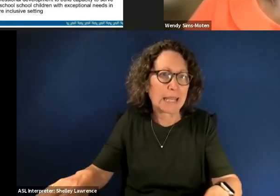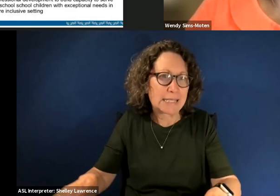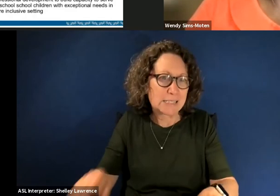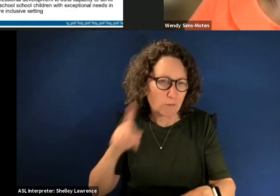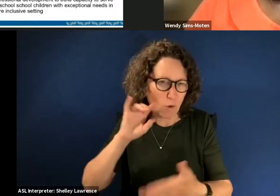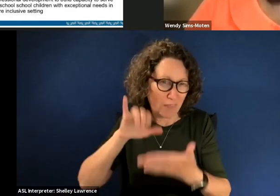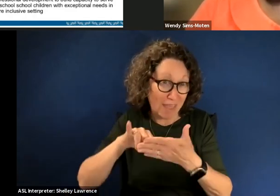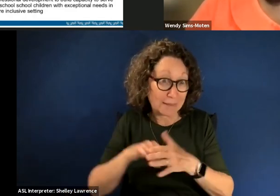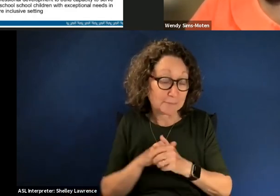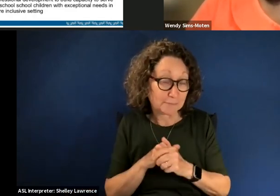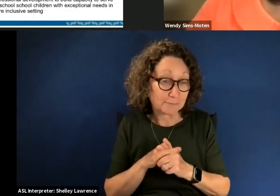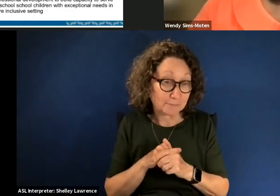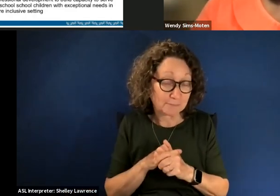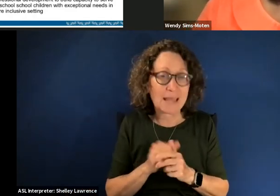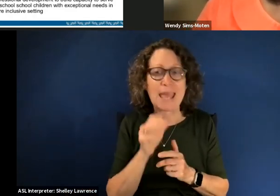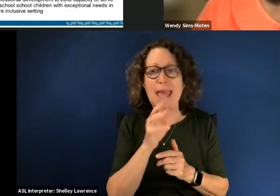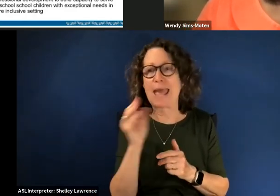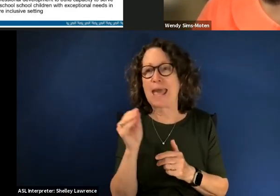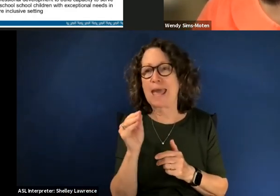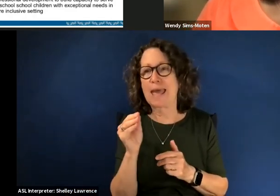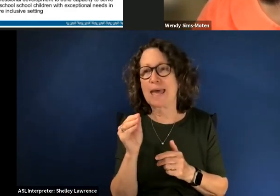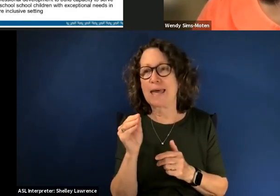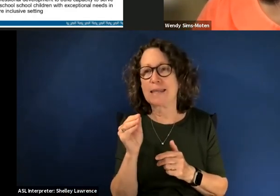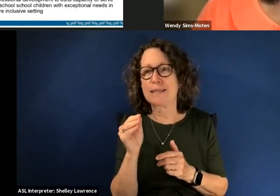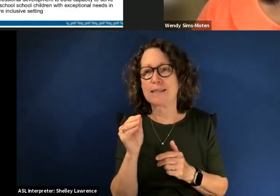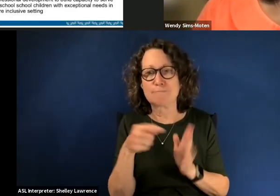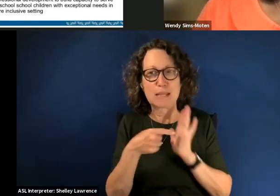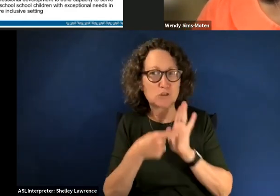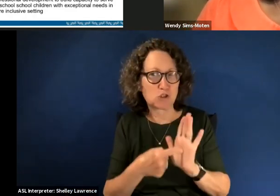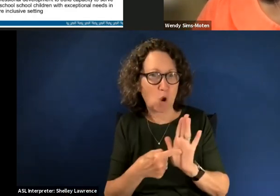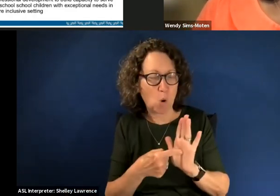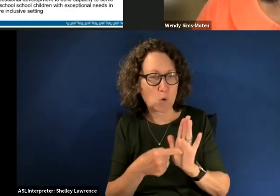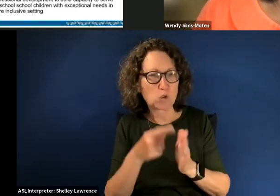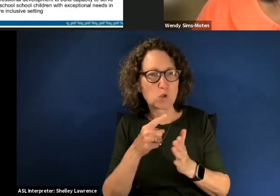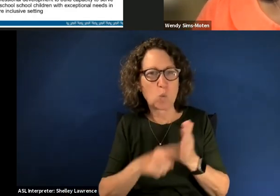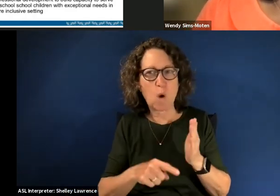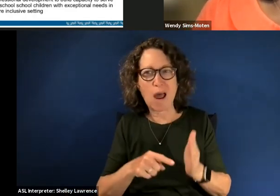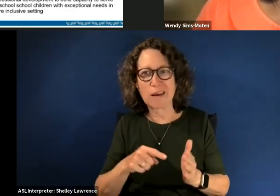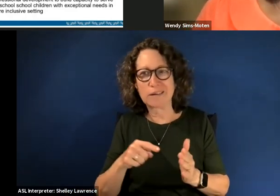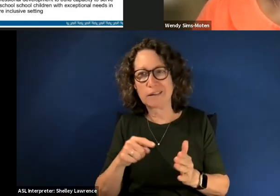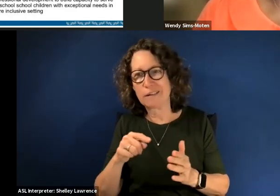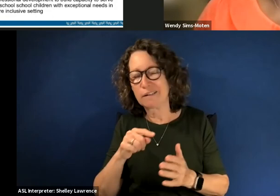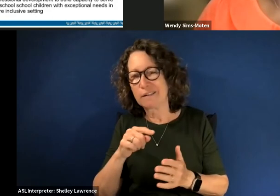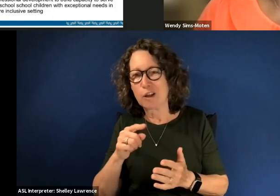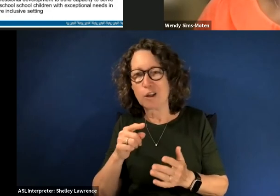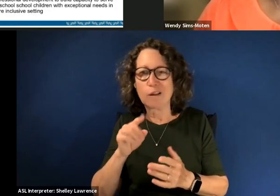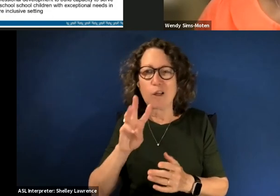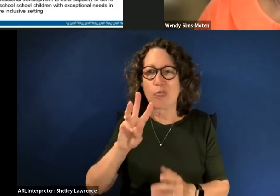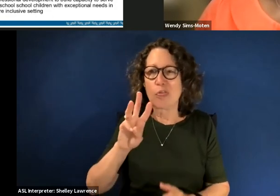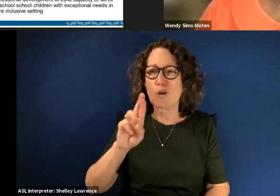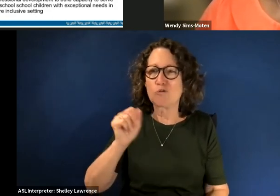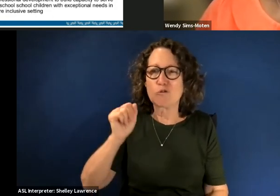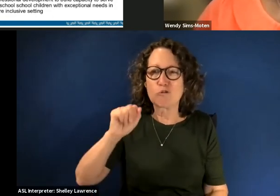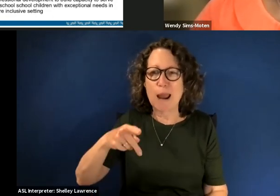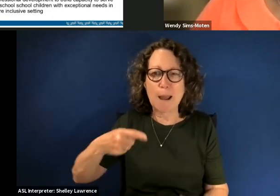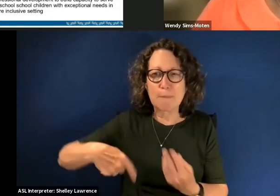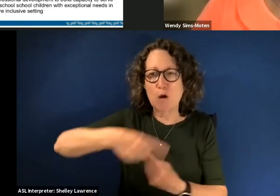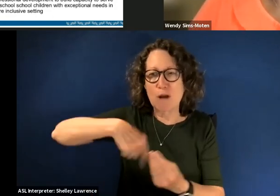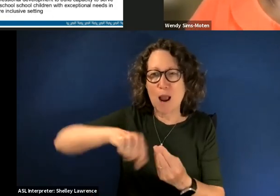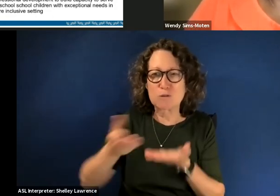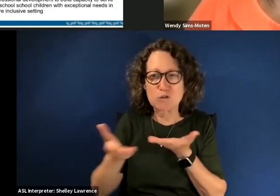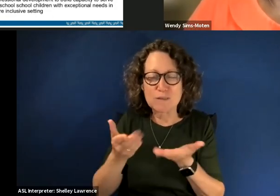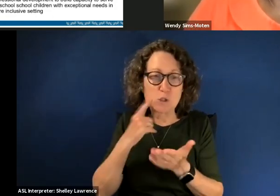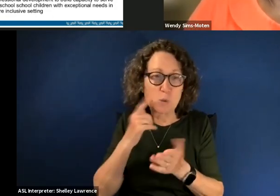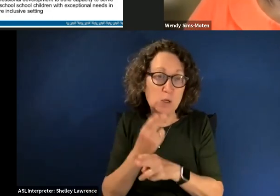this. And it's, you know, and it's, it shows you there what the eligible uses are, wraparound services. Also, you can use it